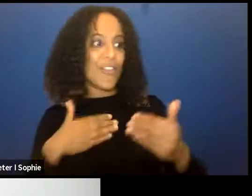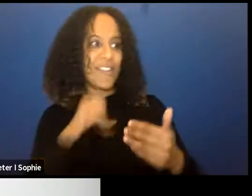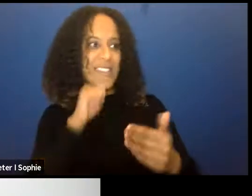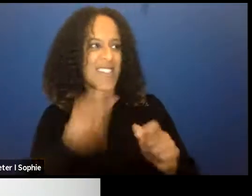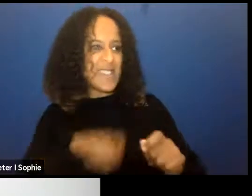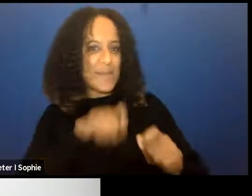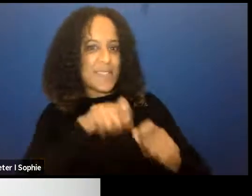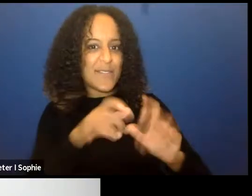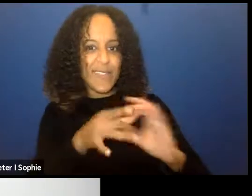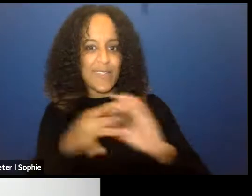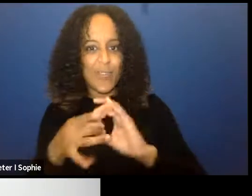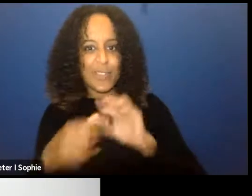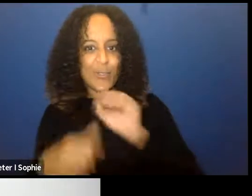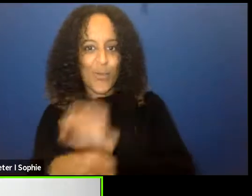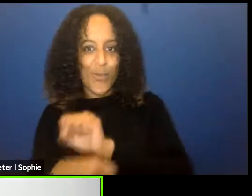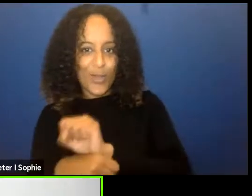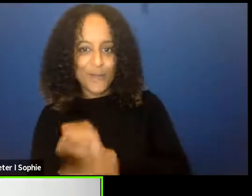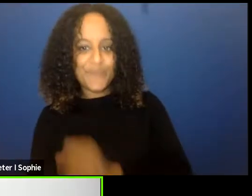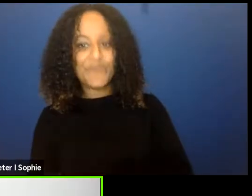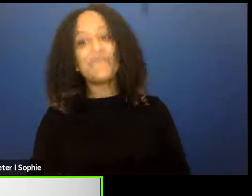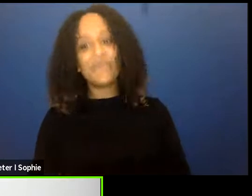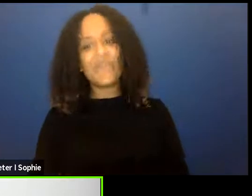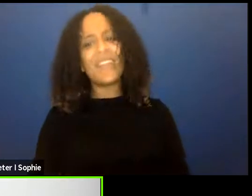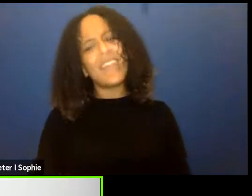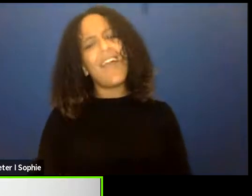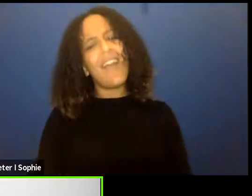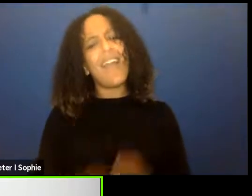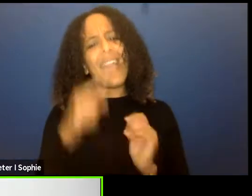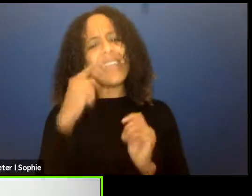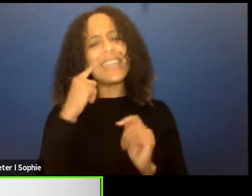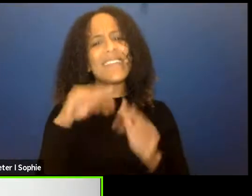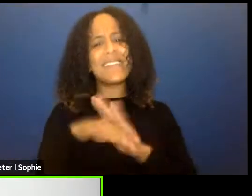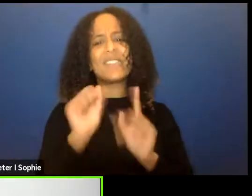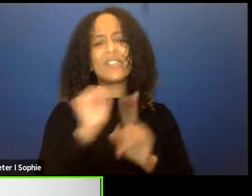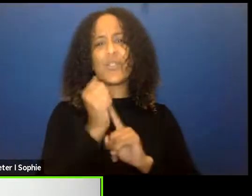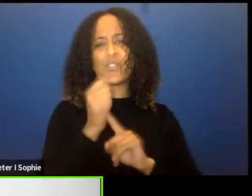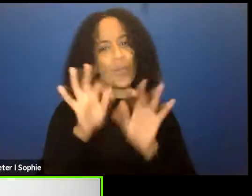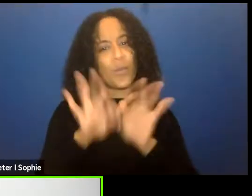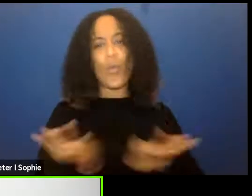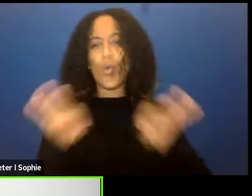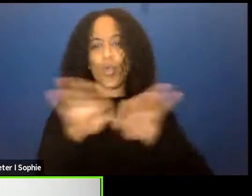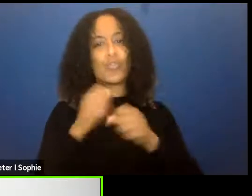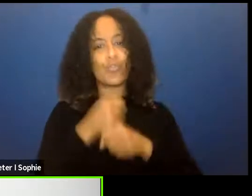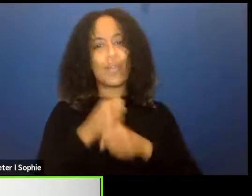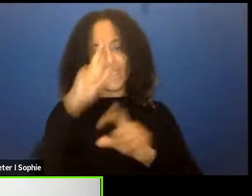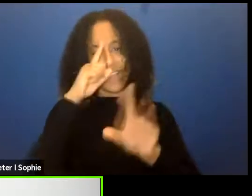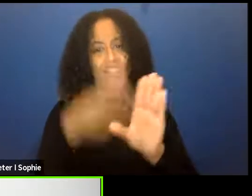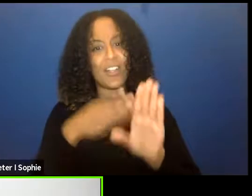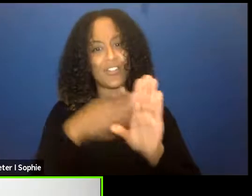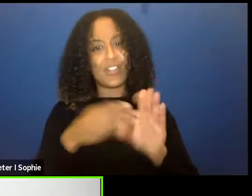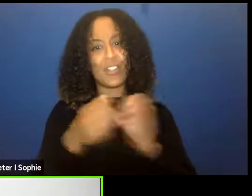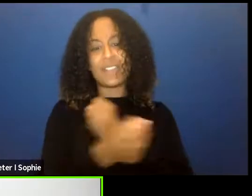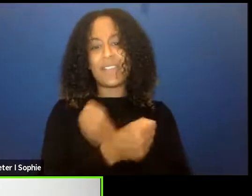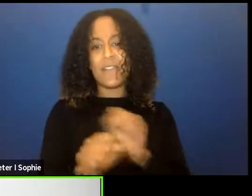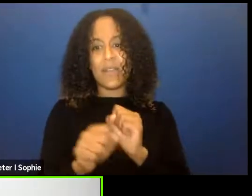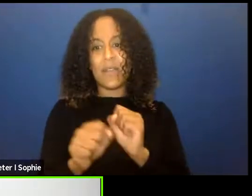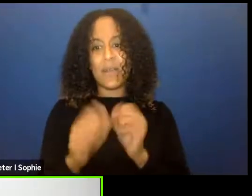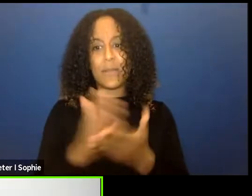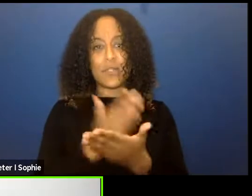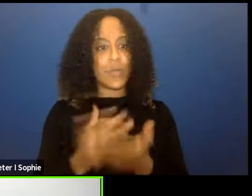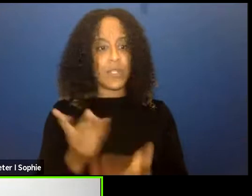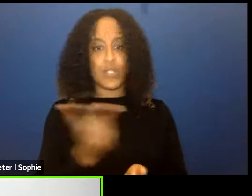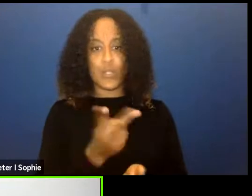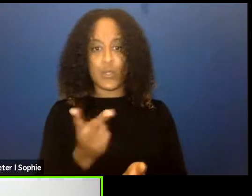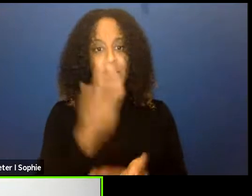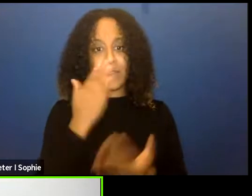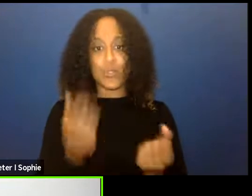work. Yeah, and I think in situations like that, it is so important to create that psychological safety between you too, because there's so